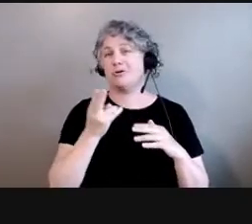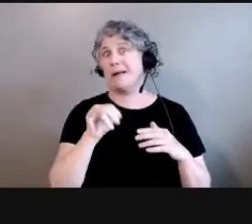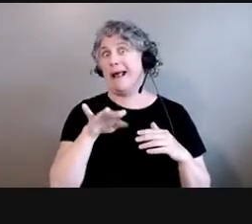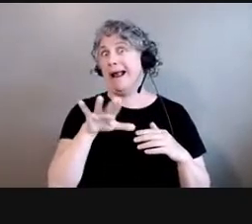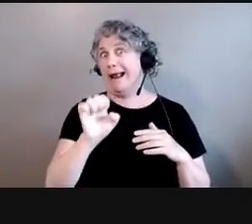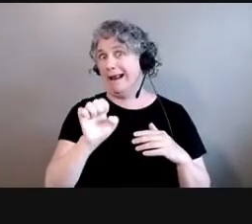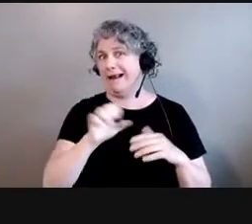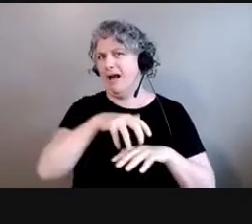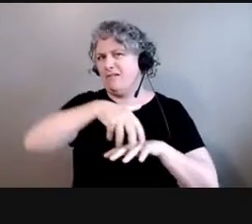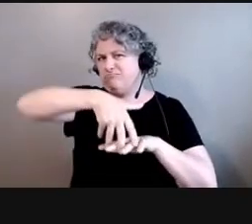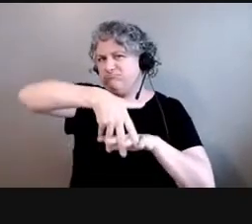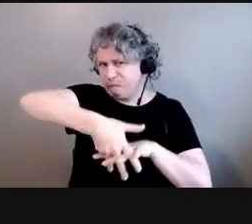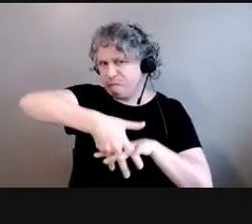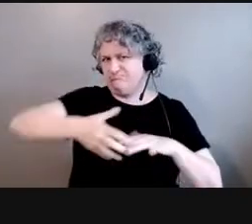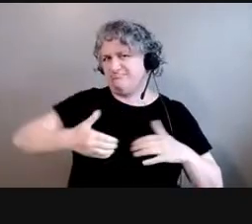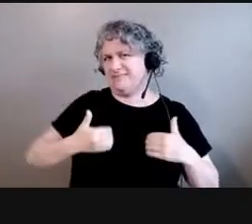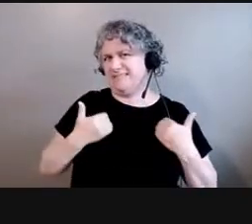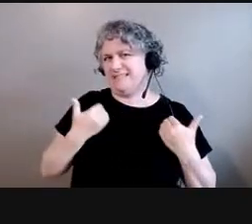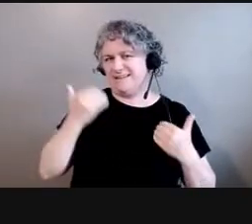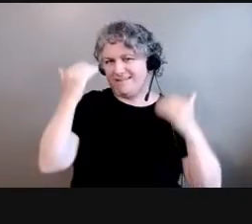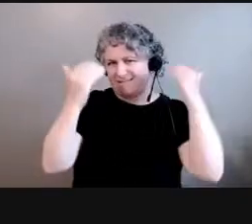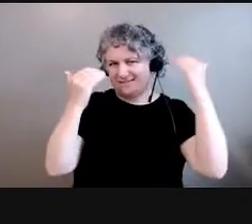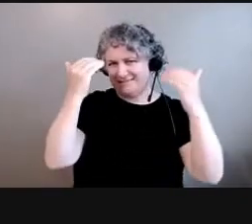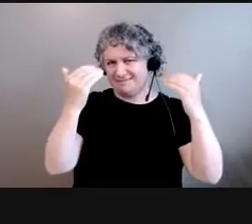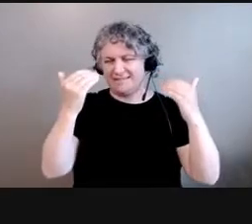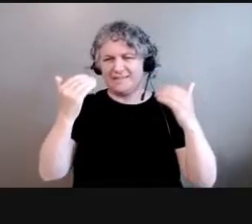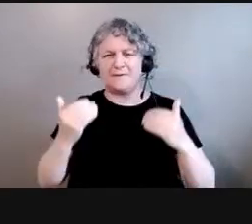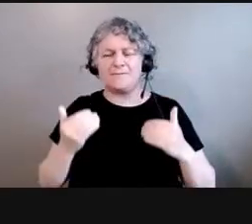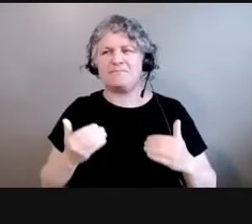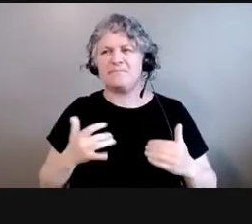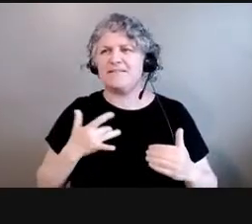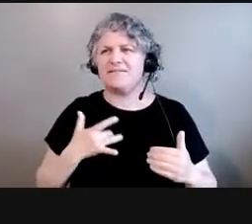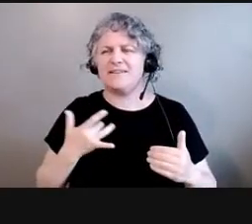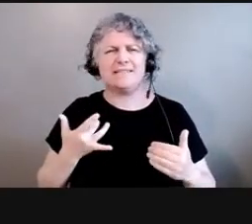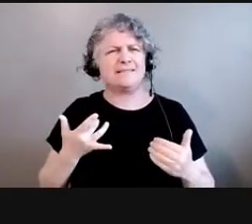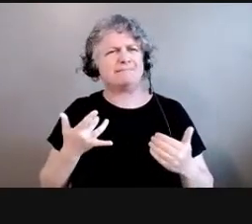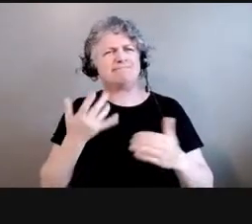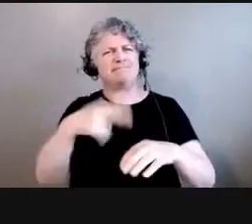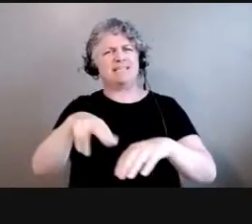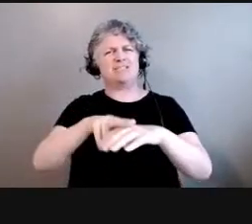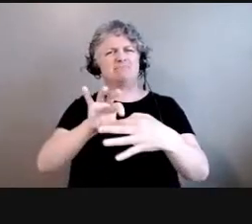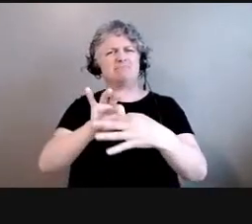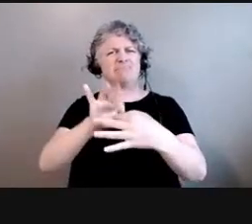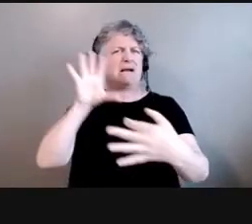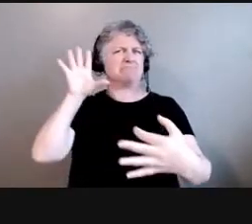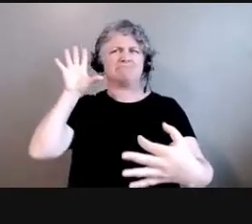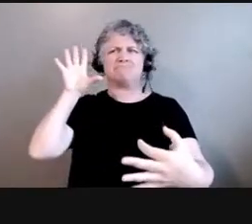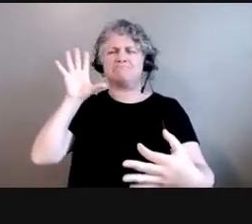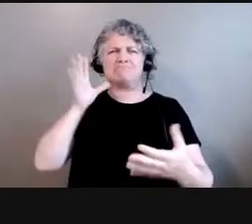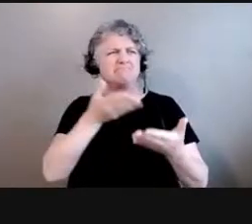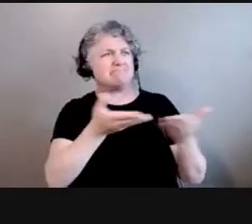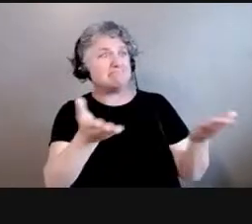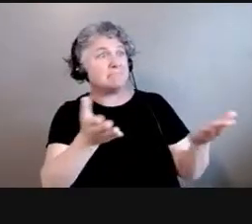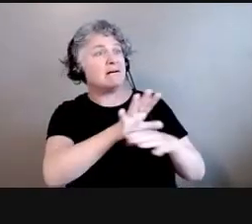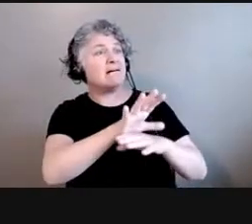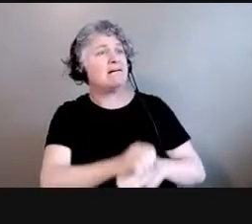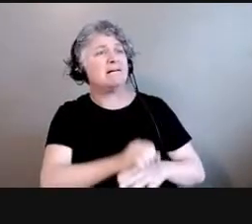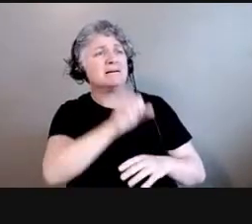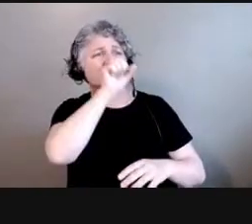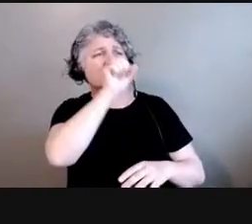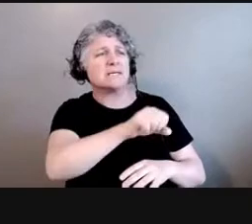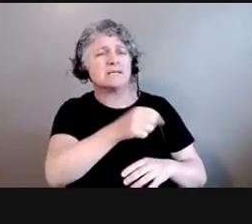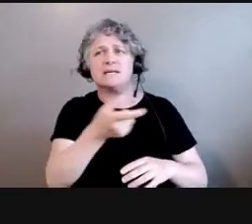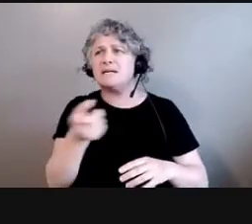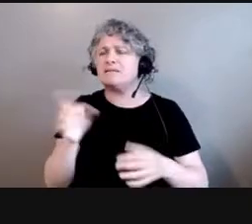youth and young adult, and didn't really find ways to reconnect to the natural vistas I found so calming for many